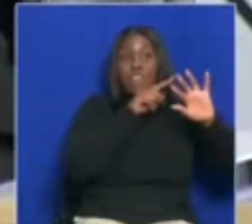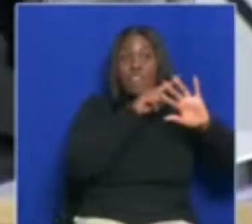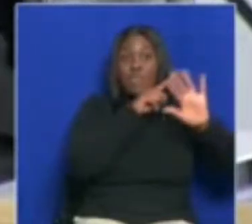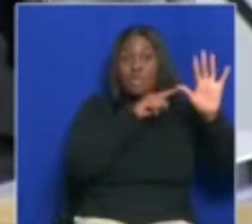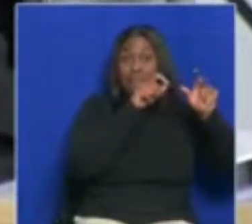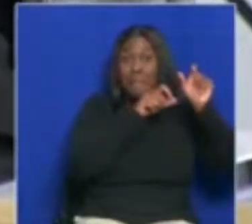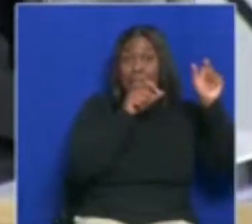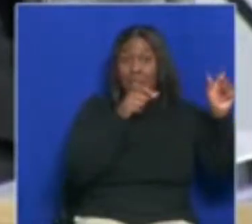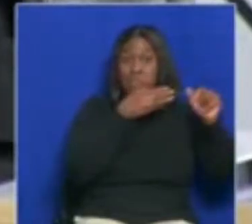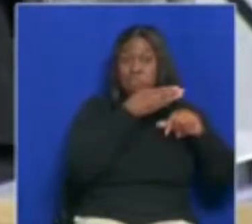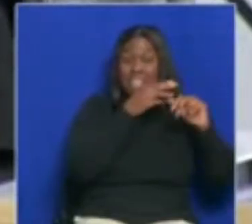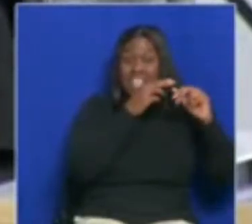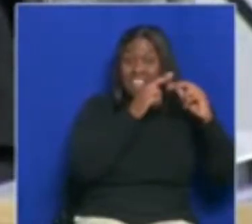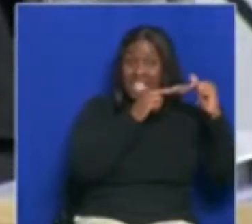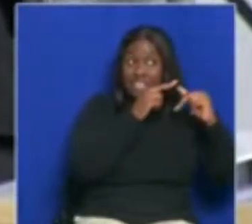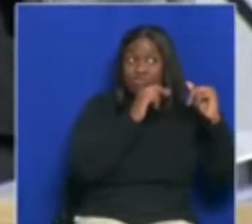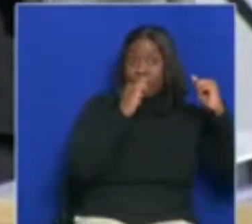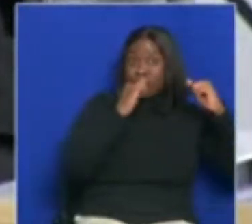So,